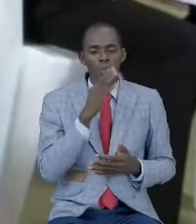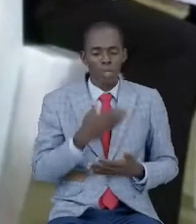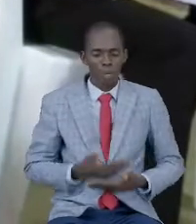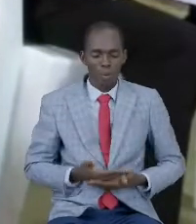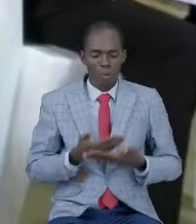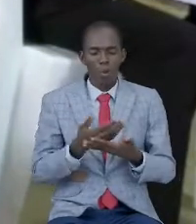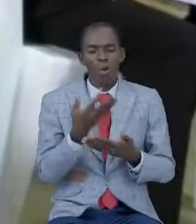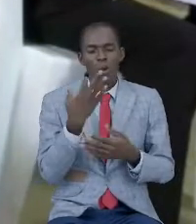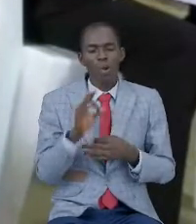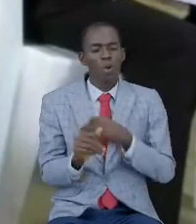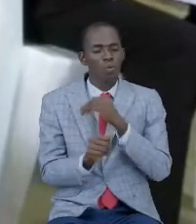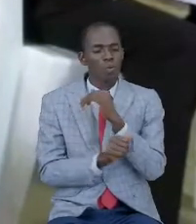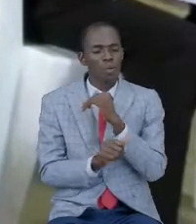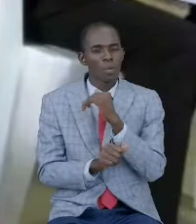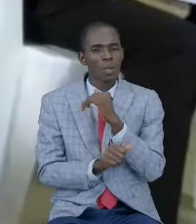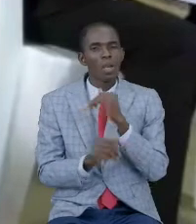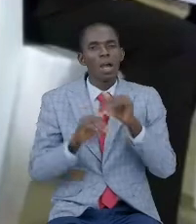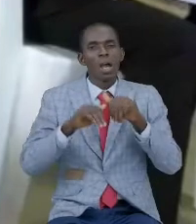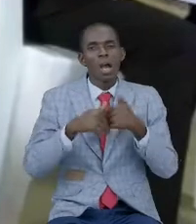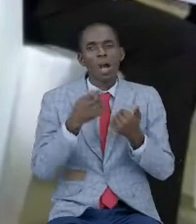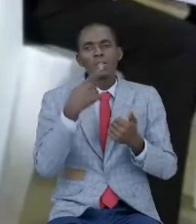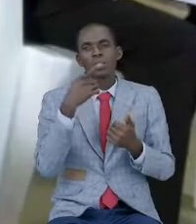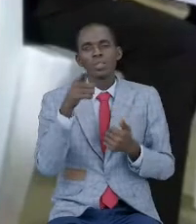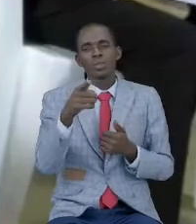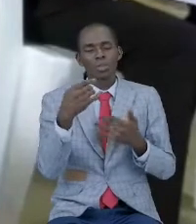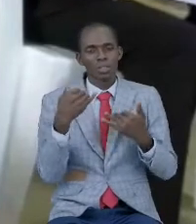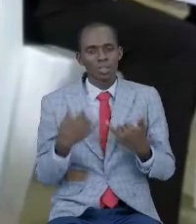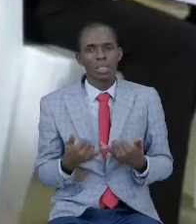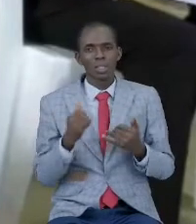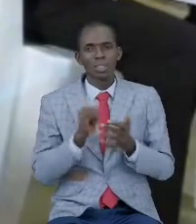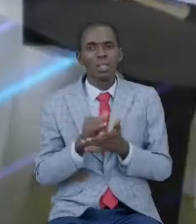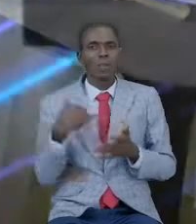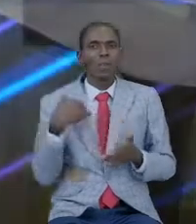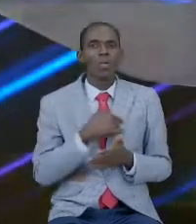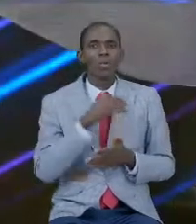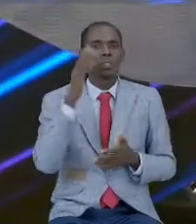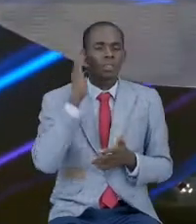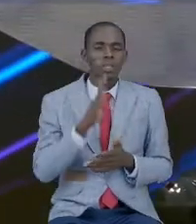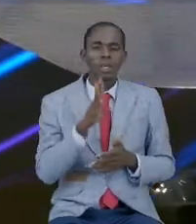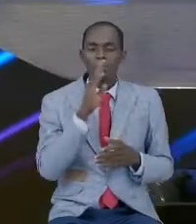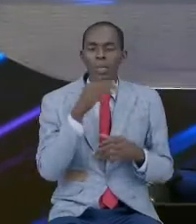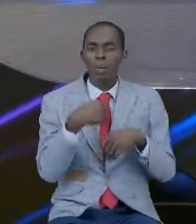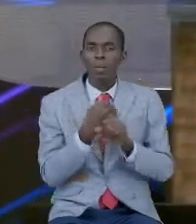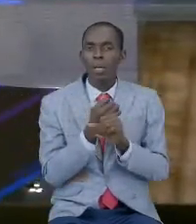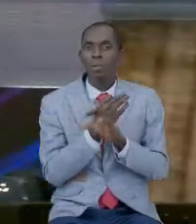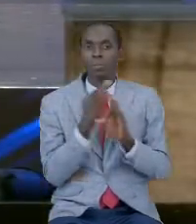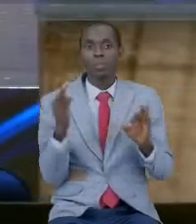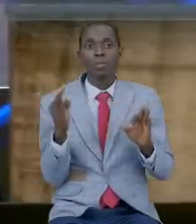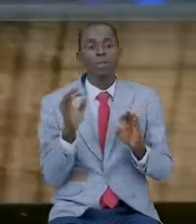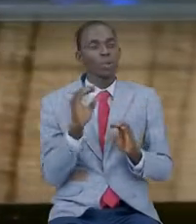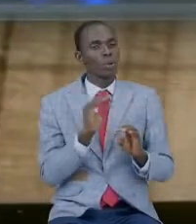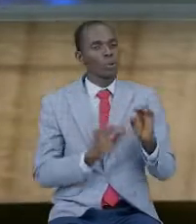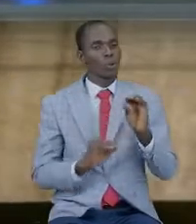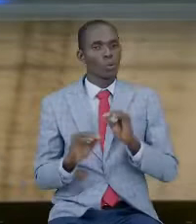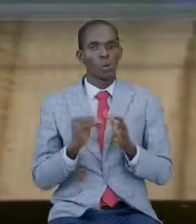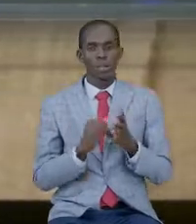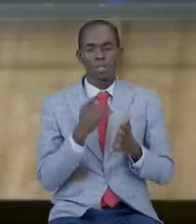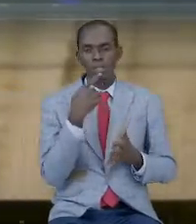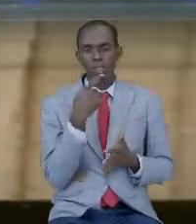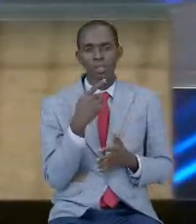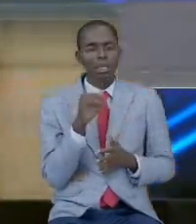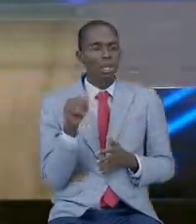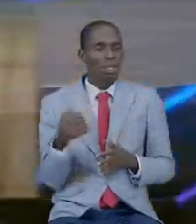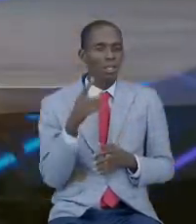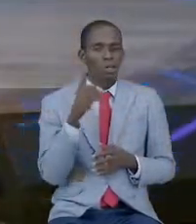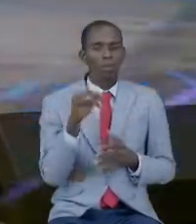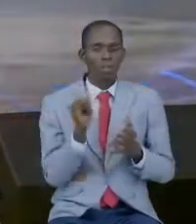Abraham. How sayest thou, we shall be made free? Oh, he said, whosoever committeth